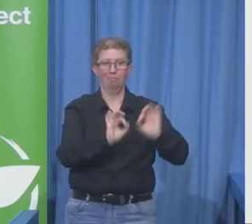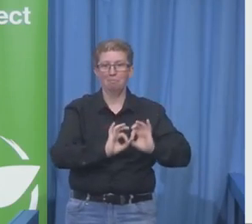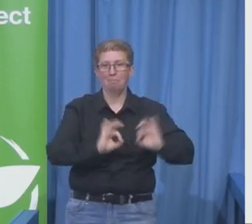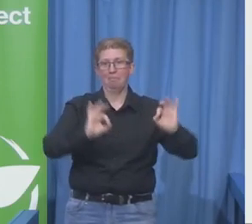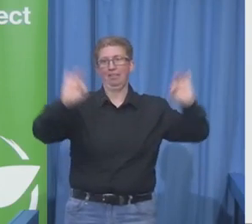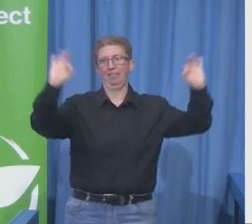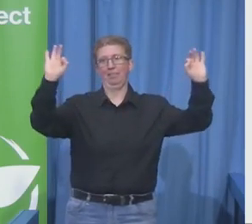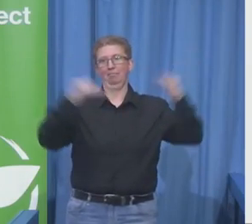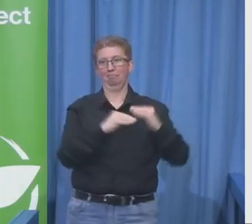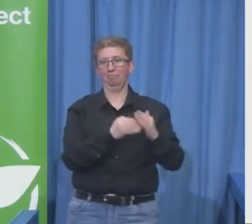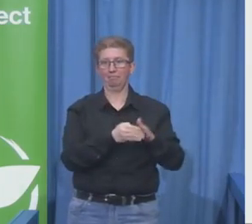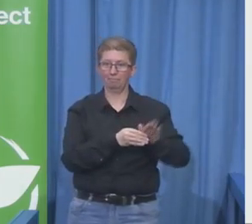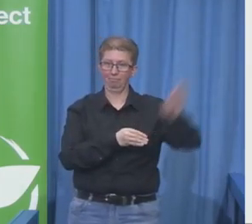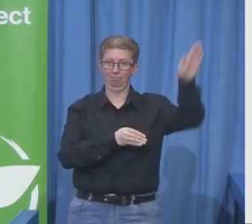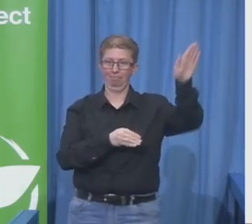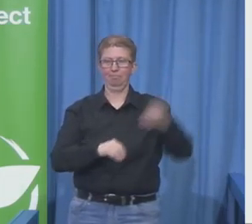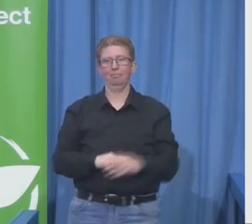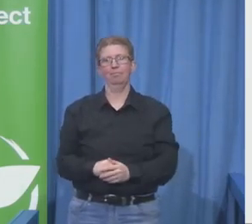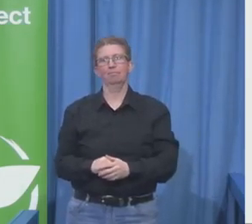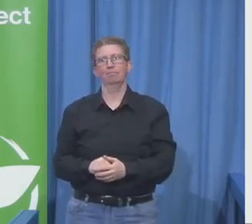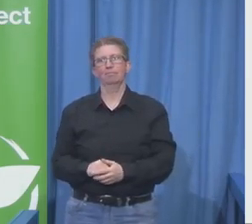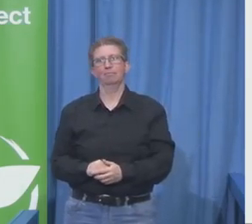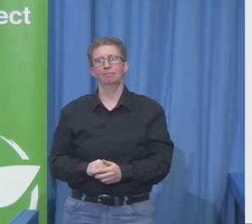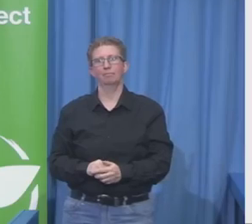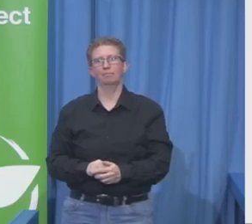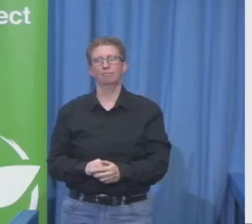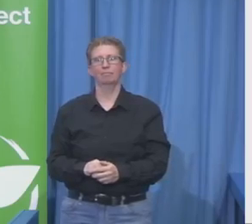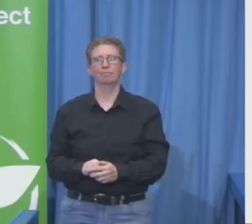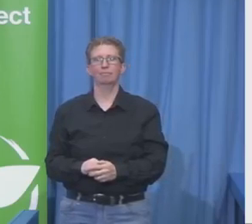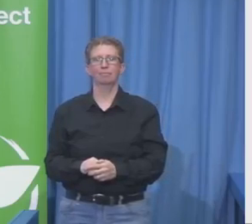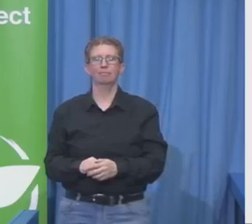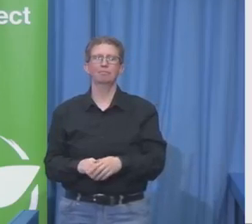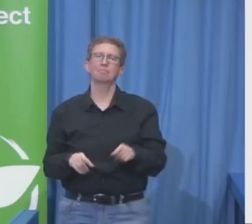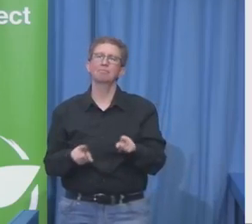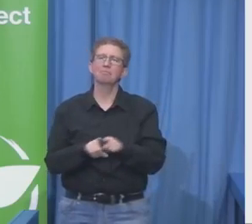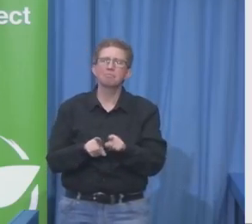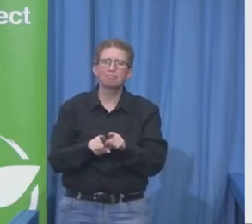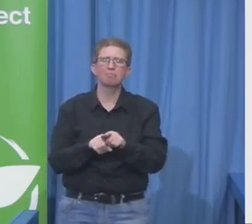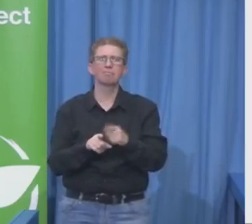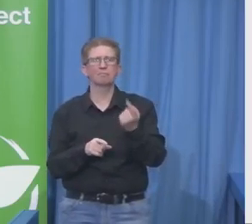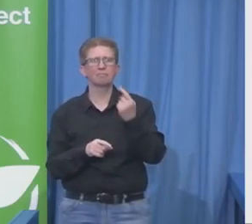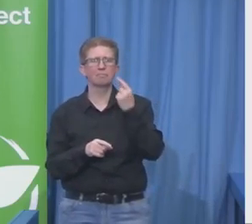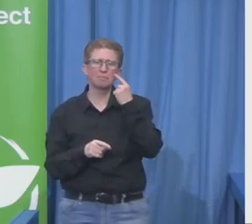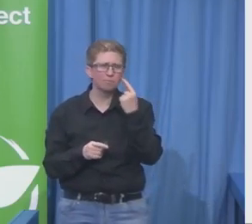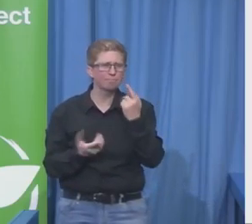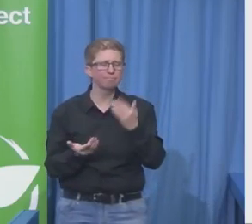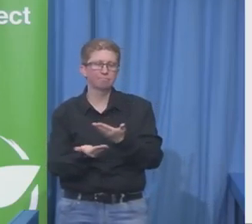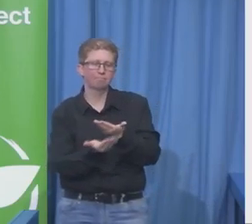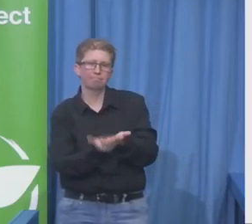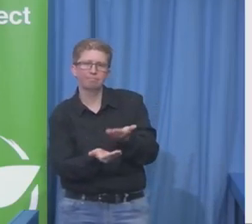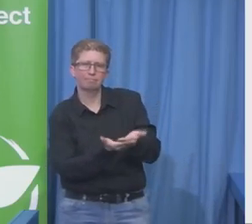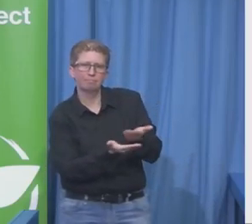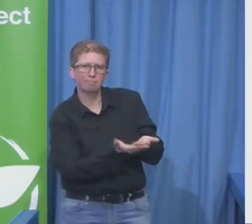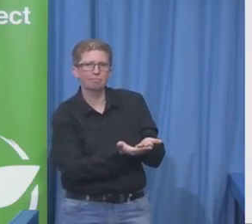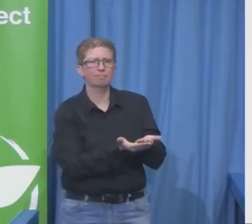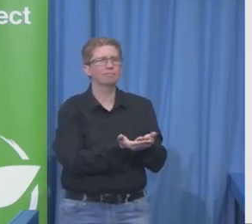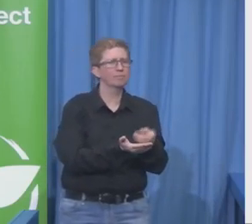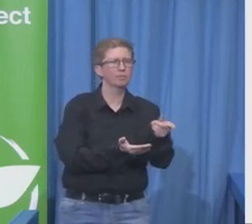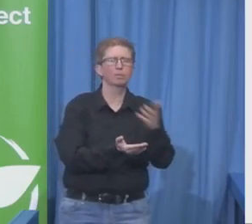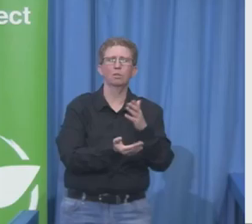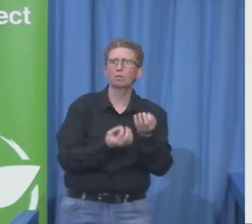for conducting sessions for this CV writing and interview